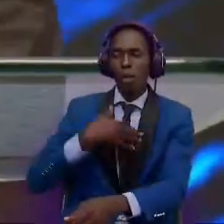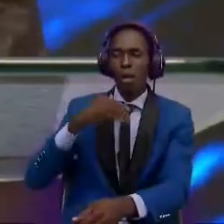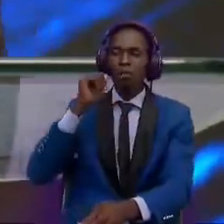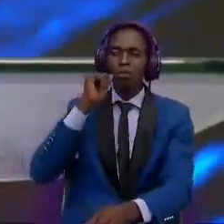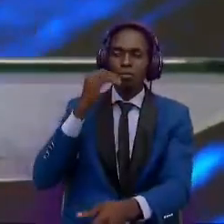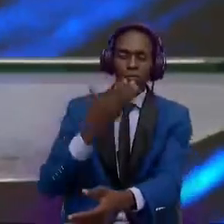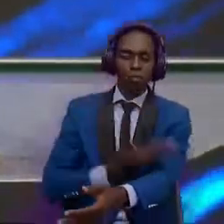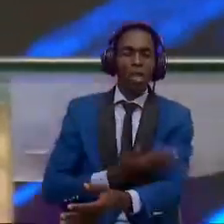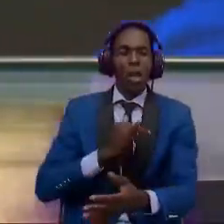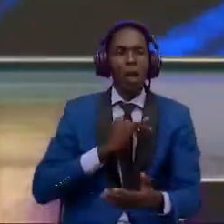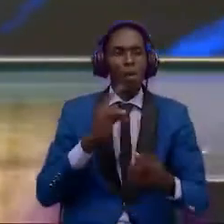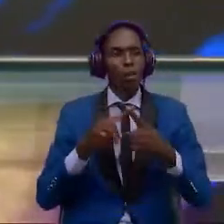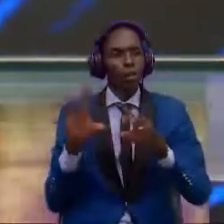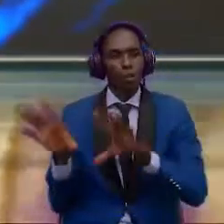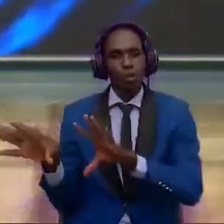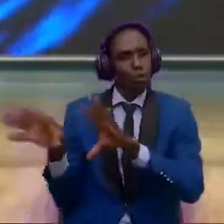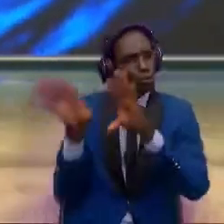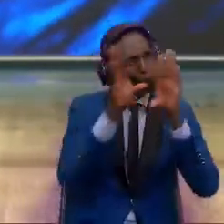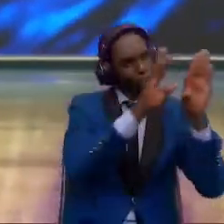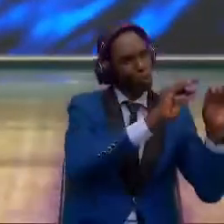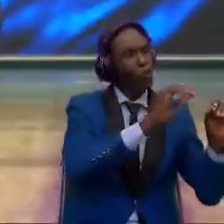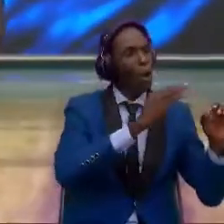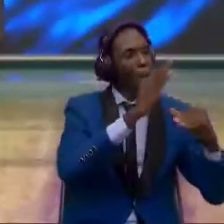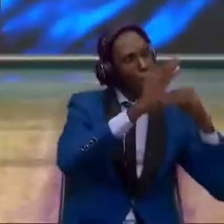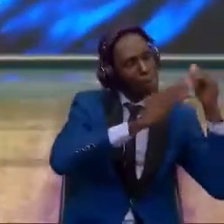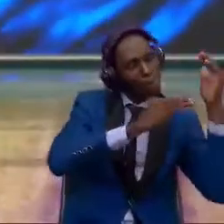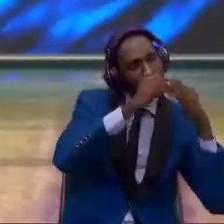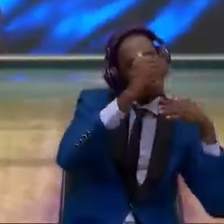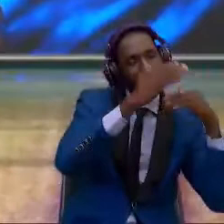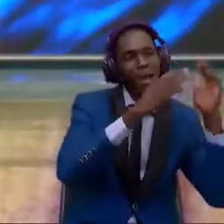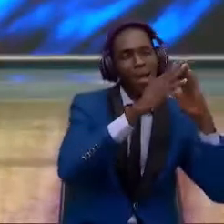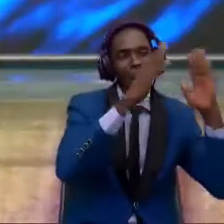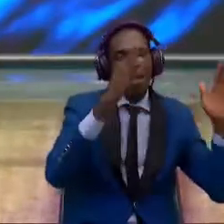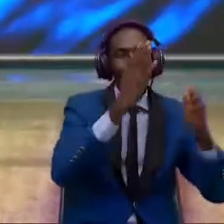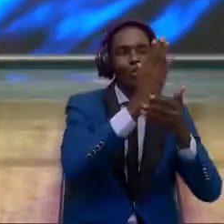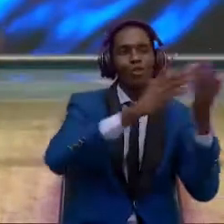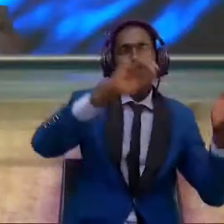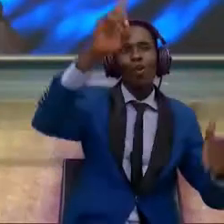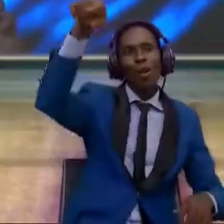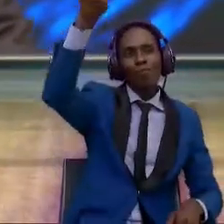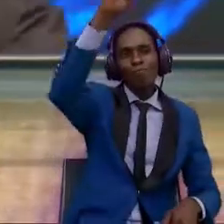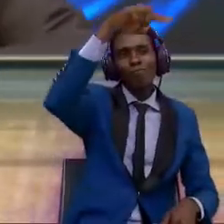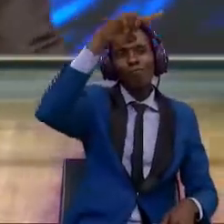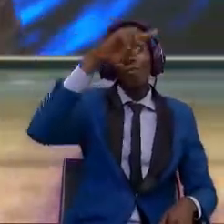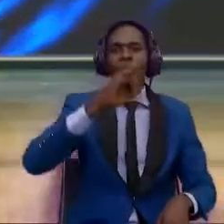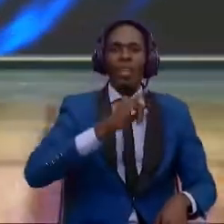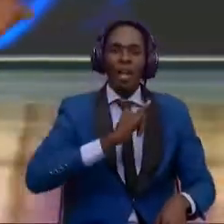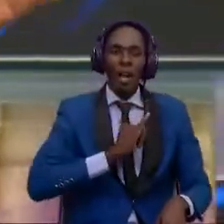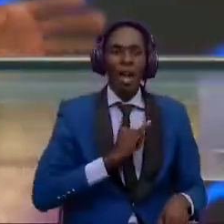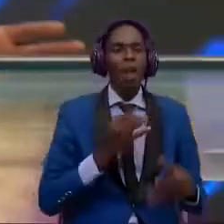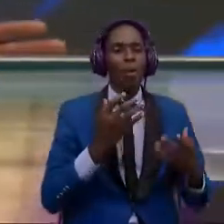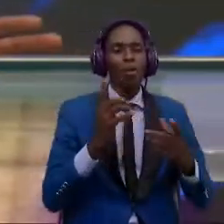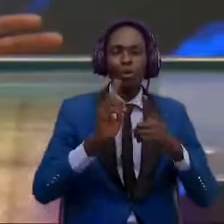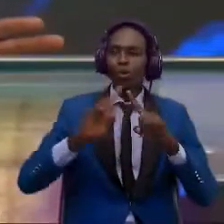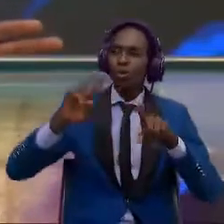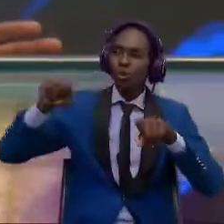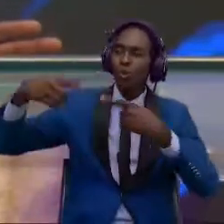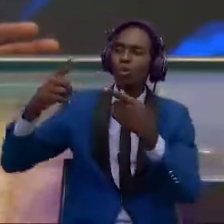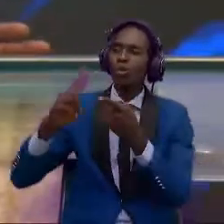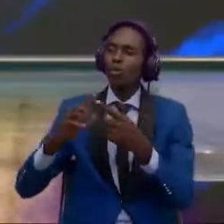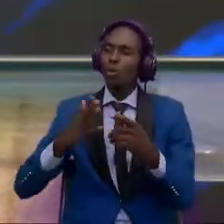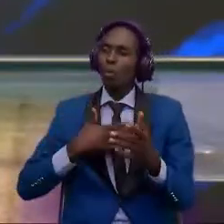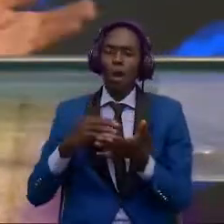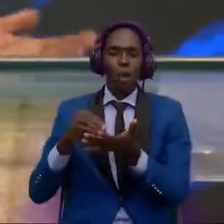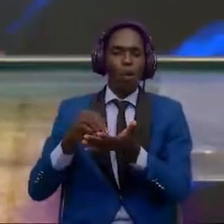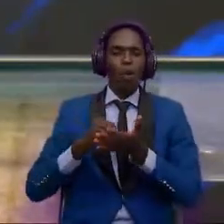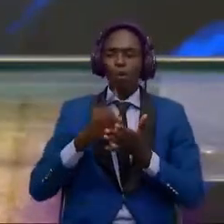I want to relocate and build a house in a suburb. and I want to go to our stage.